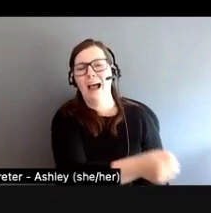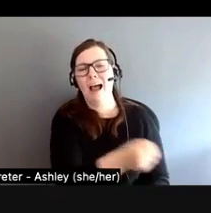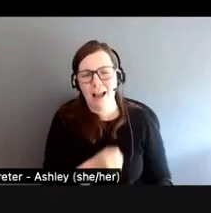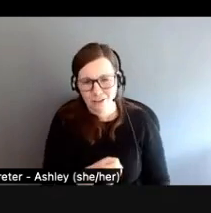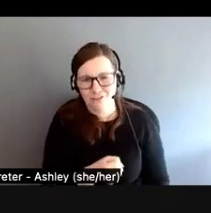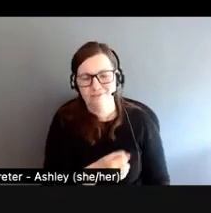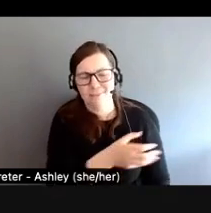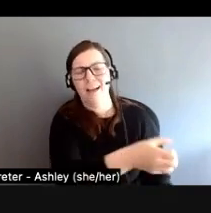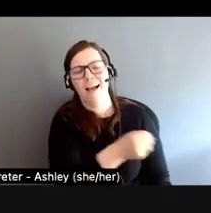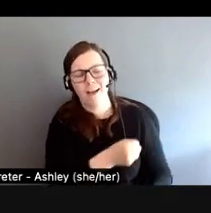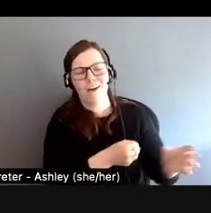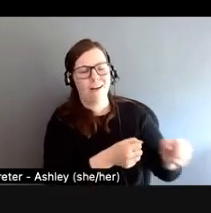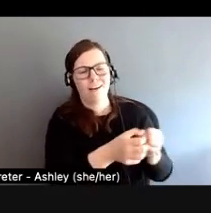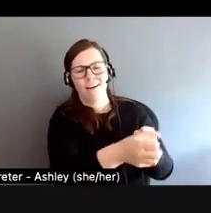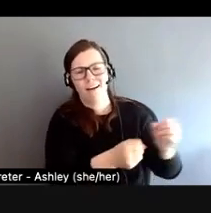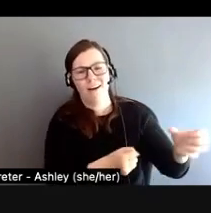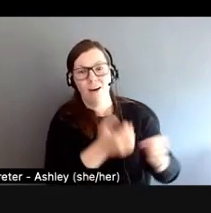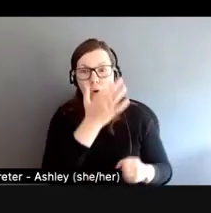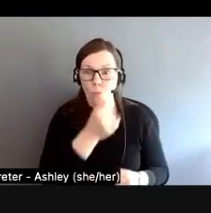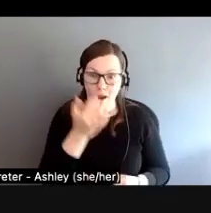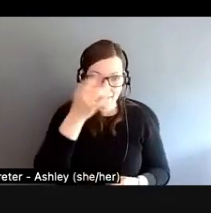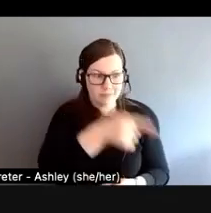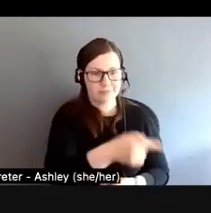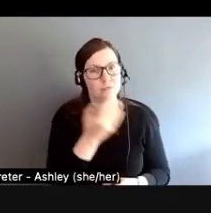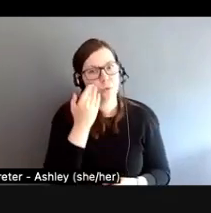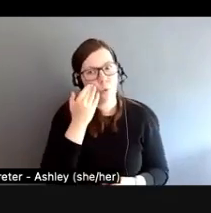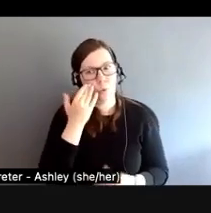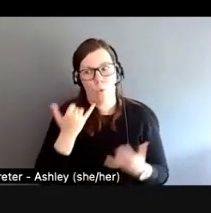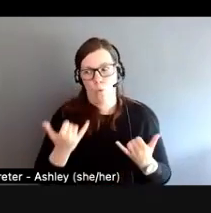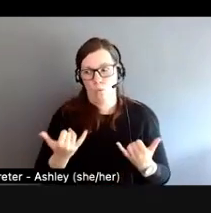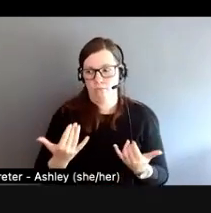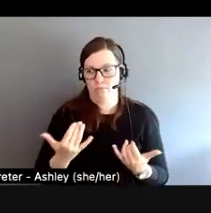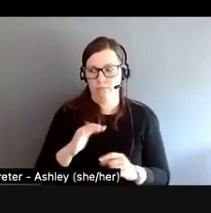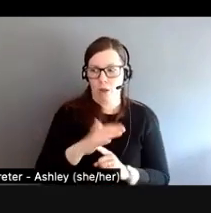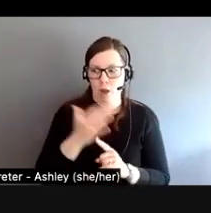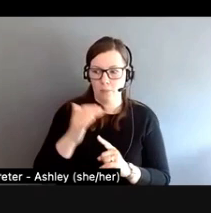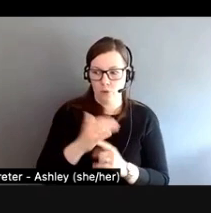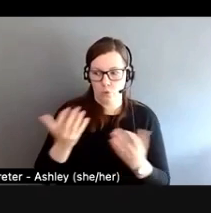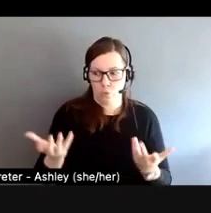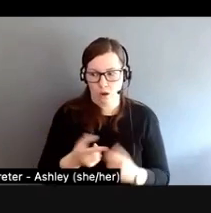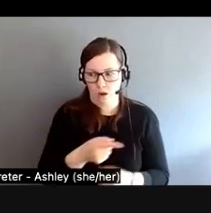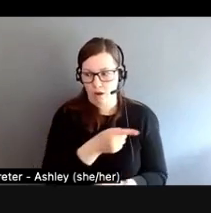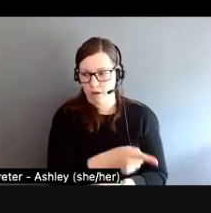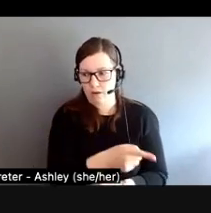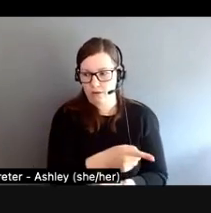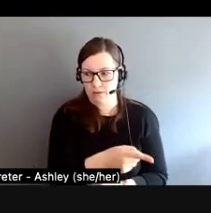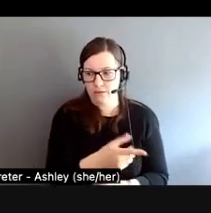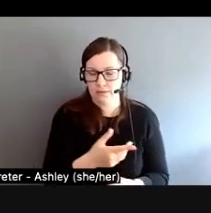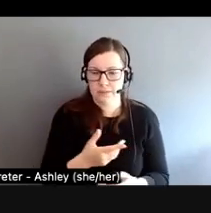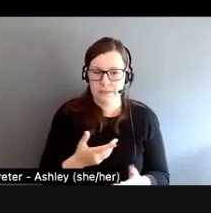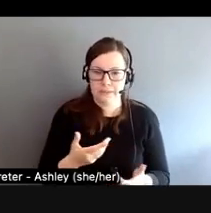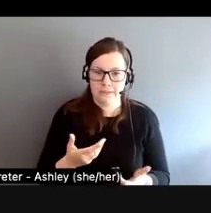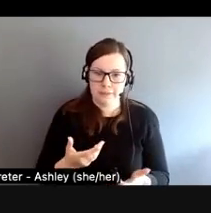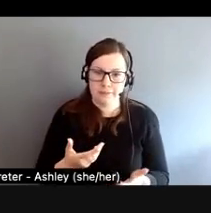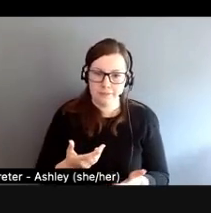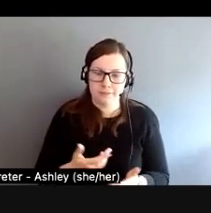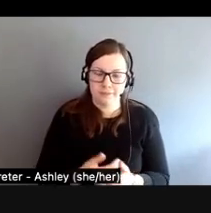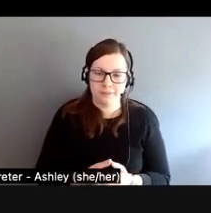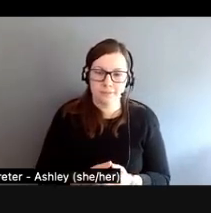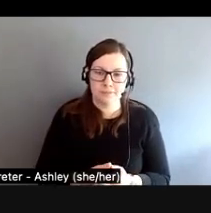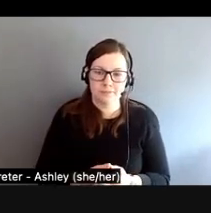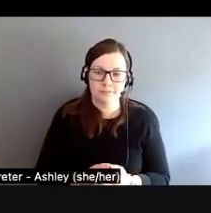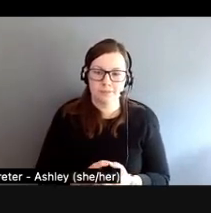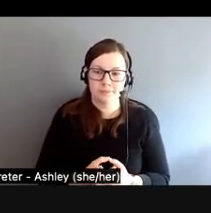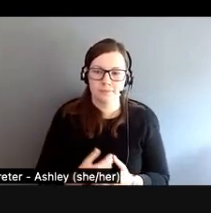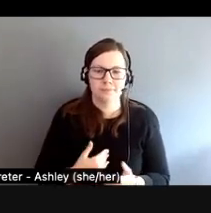And that's what we did. And we got over 10,000 views on our TikTok, which was great. And I'm not sure if you can click the link or not, but we can